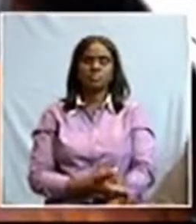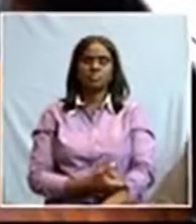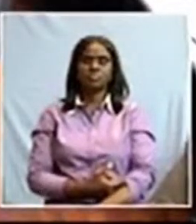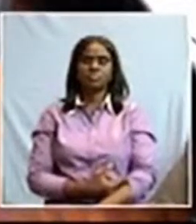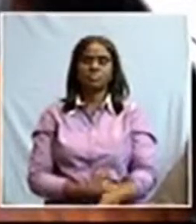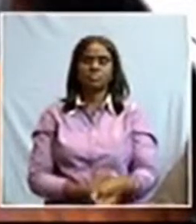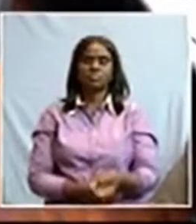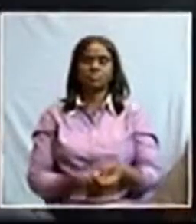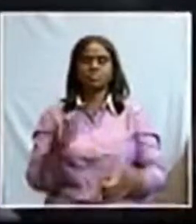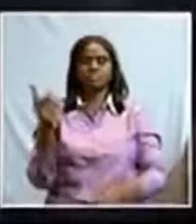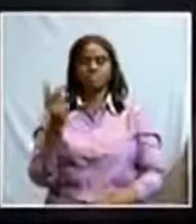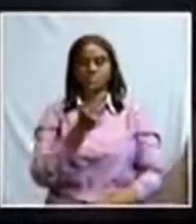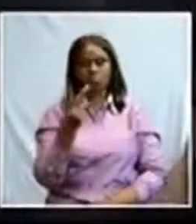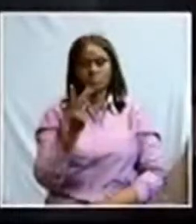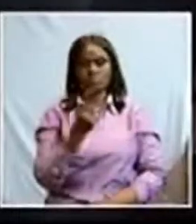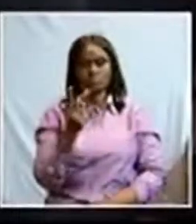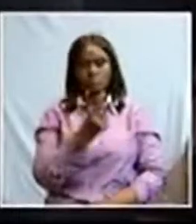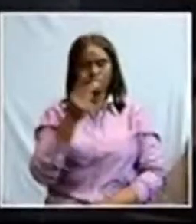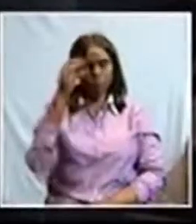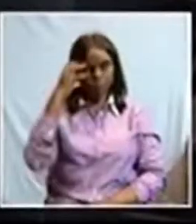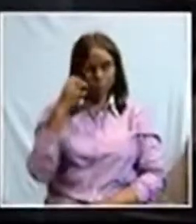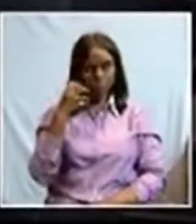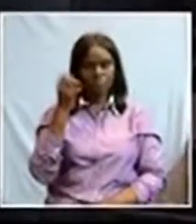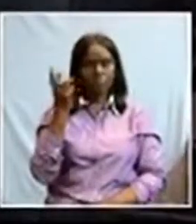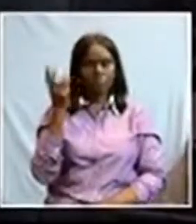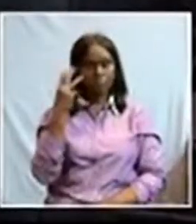Yes, you two officers were there.